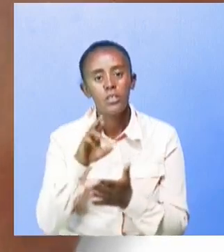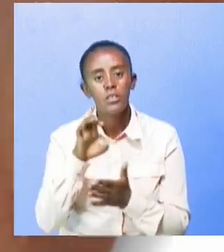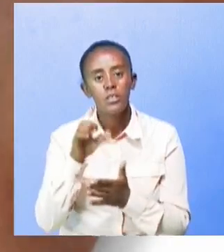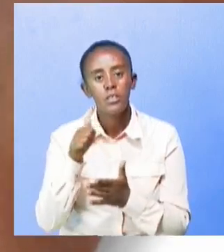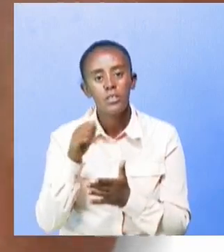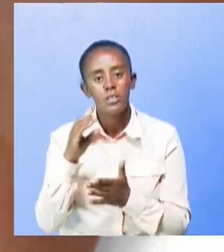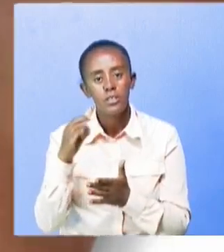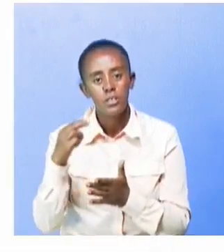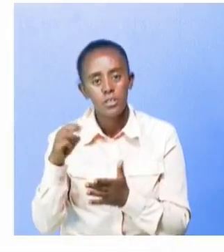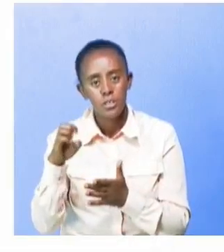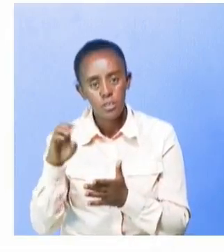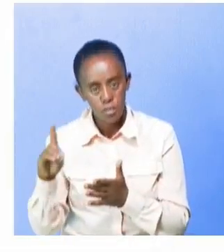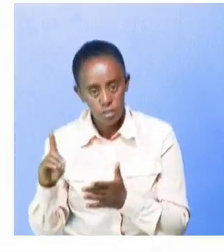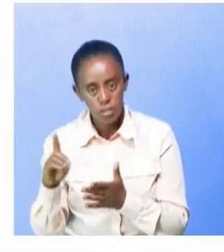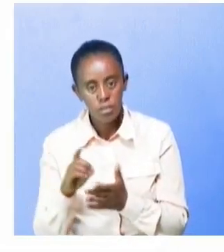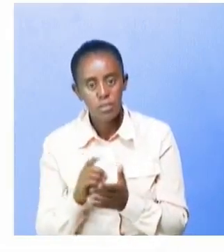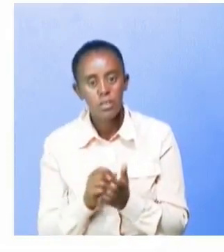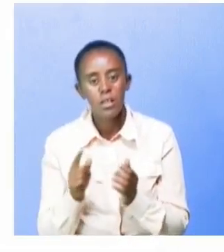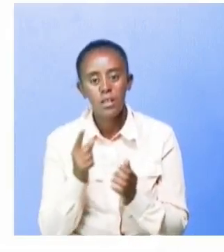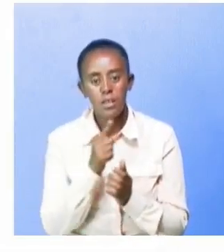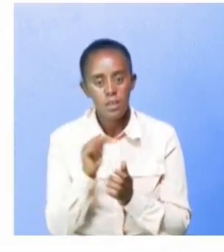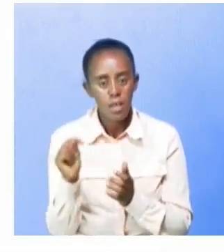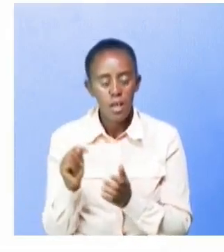the theater.